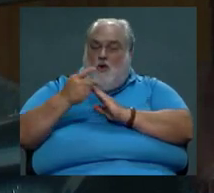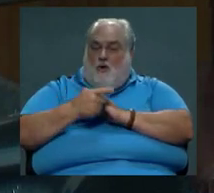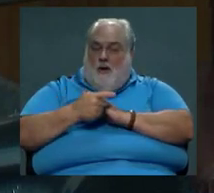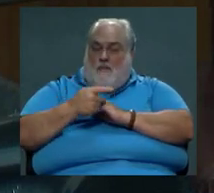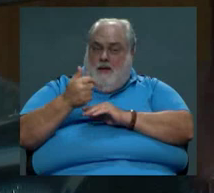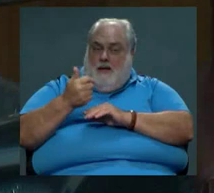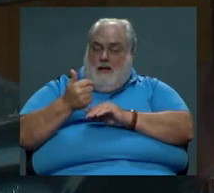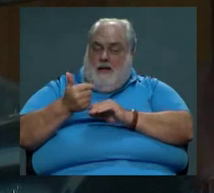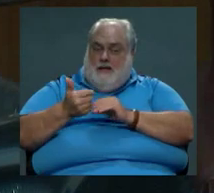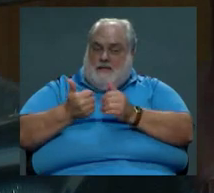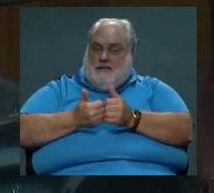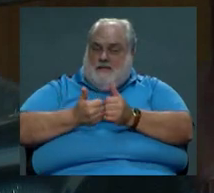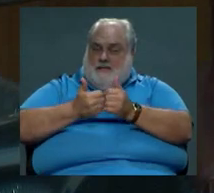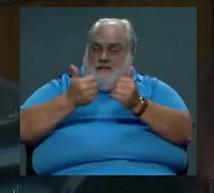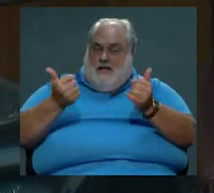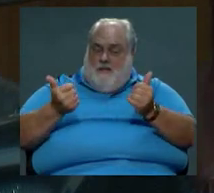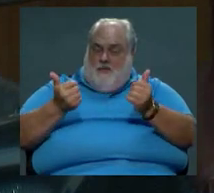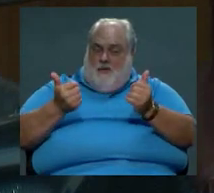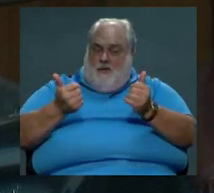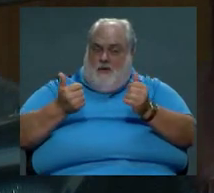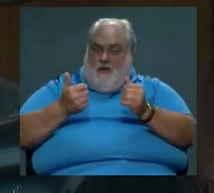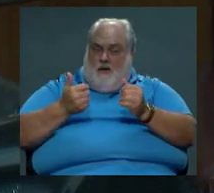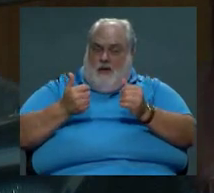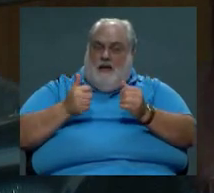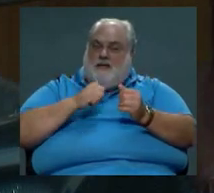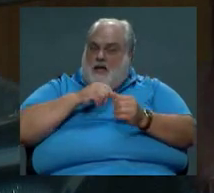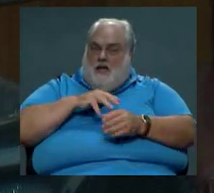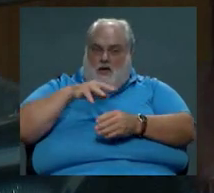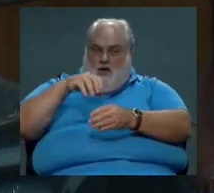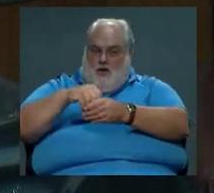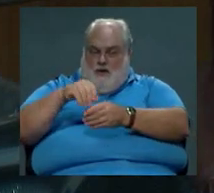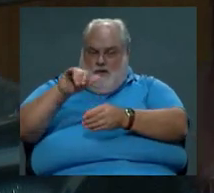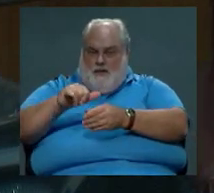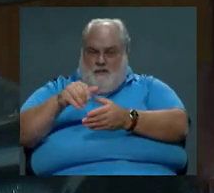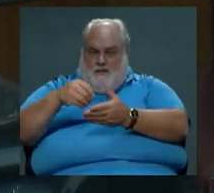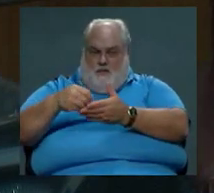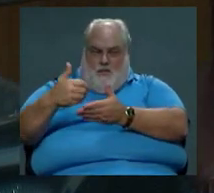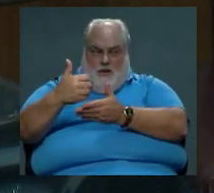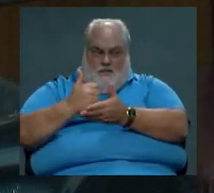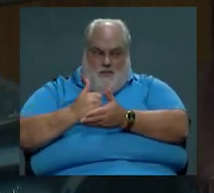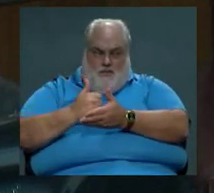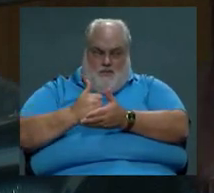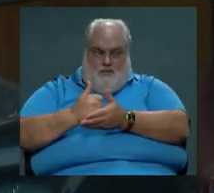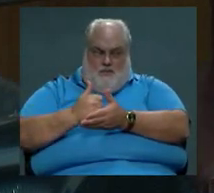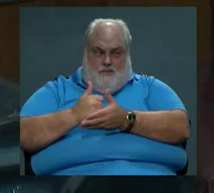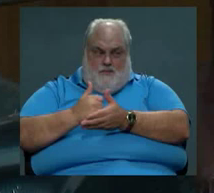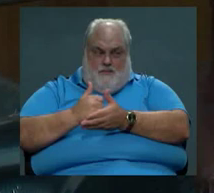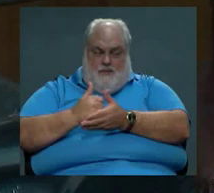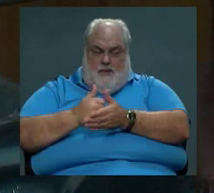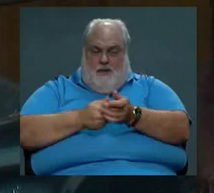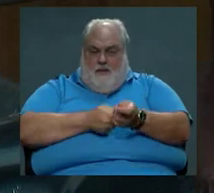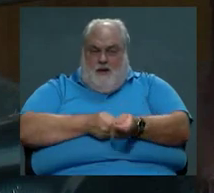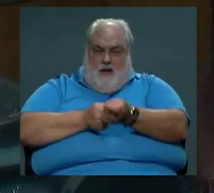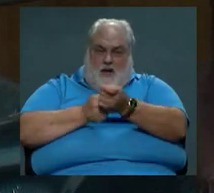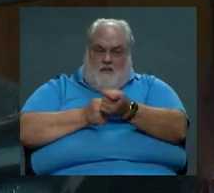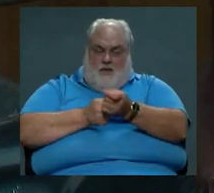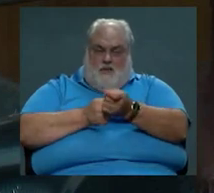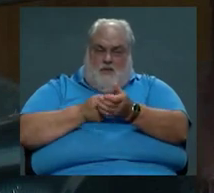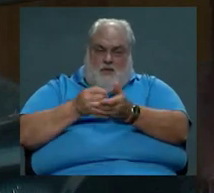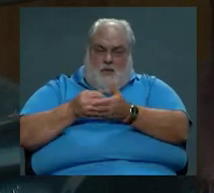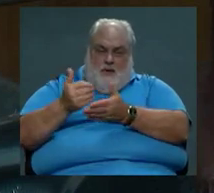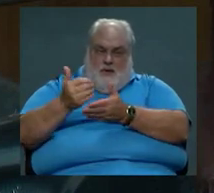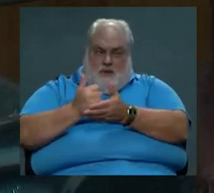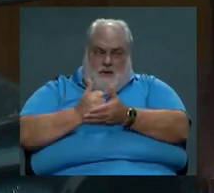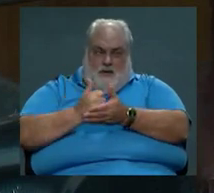run as a separate part of that and is not included in this revenue. The golf course revenues that the golf